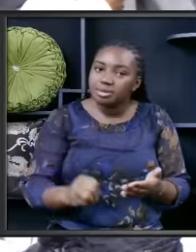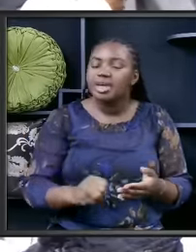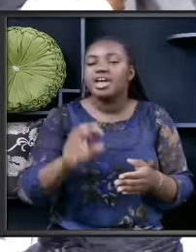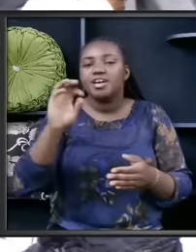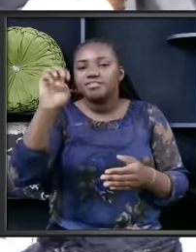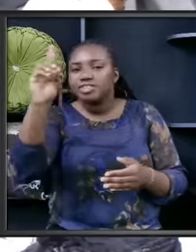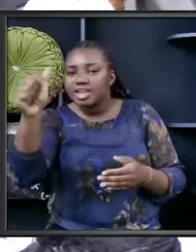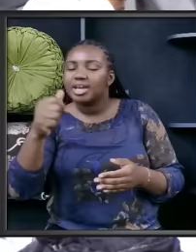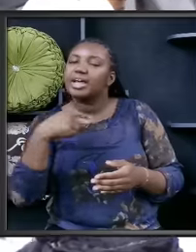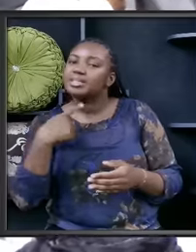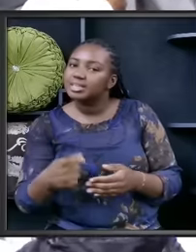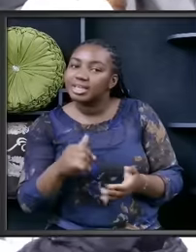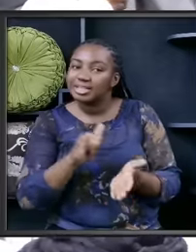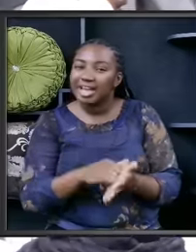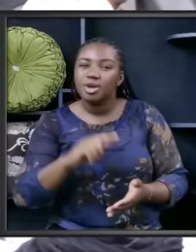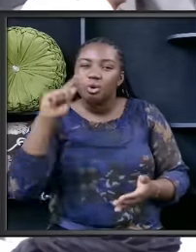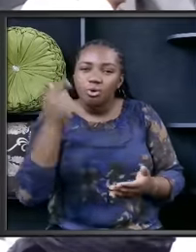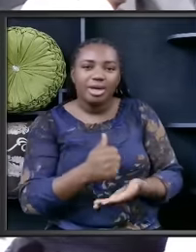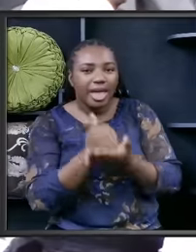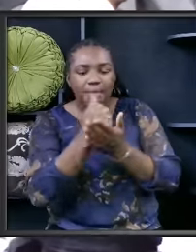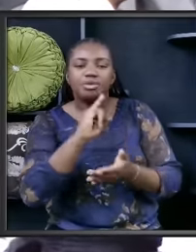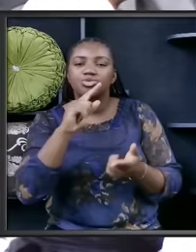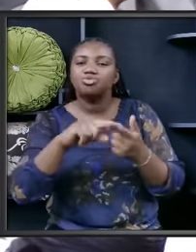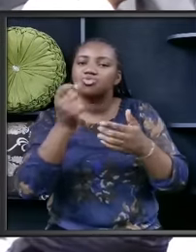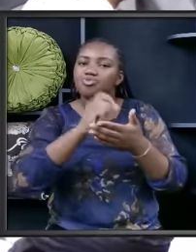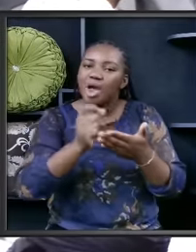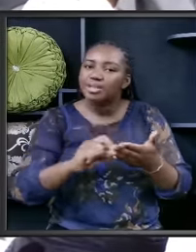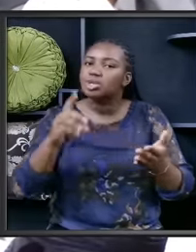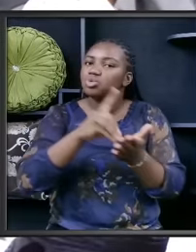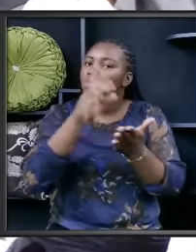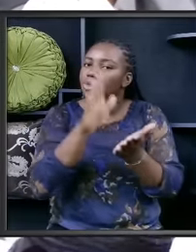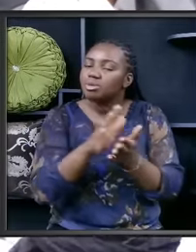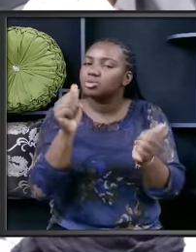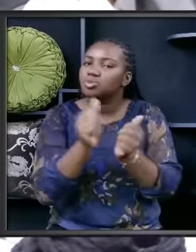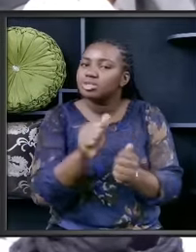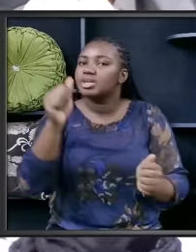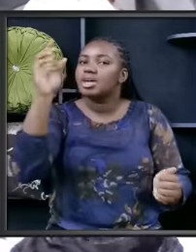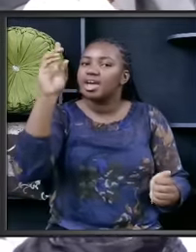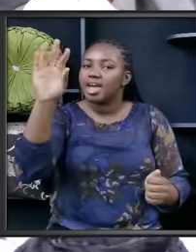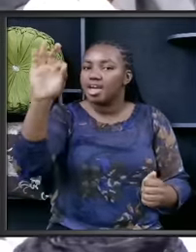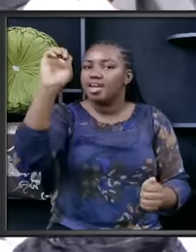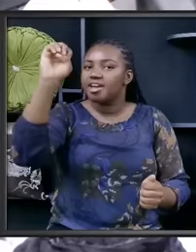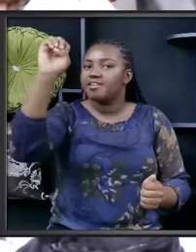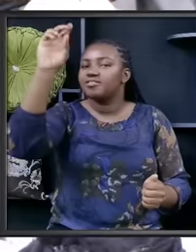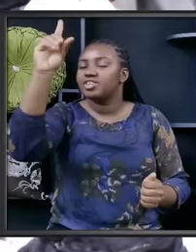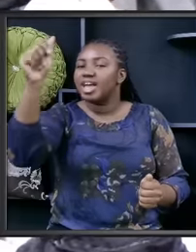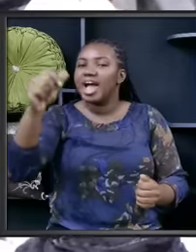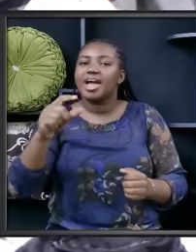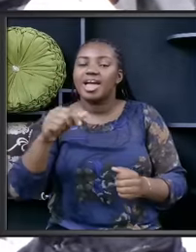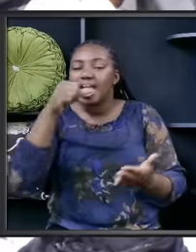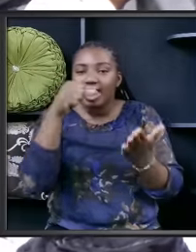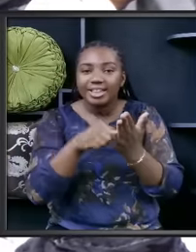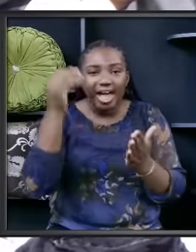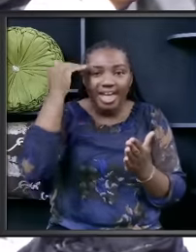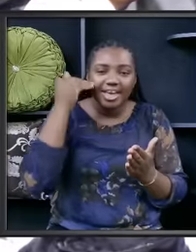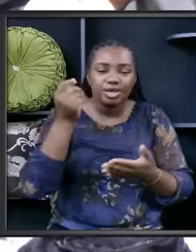help me. Where be temporary help. Now to write document with Fida, letterhead, make him sign. For